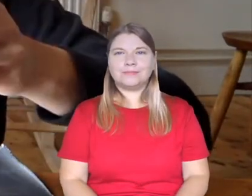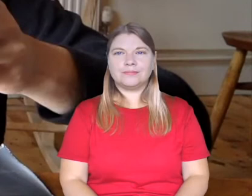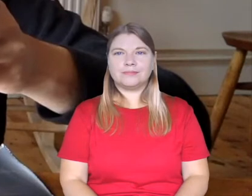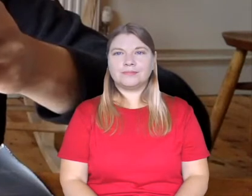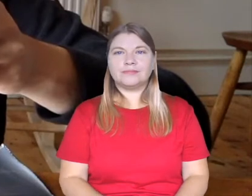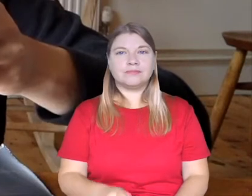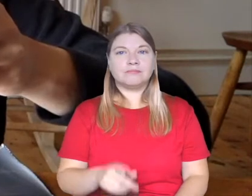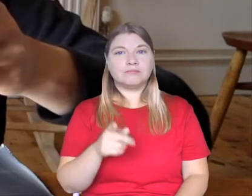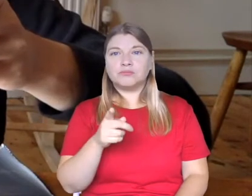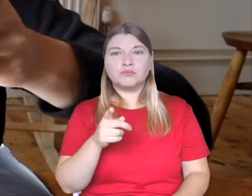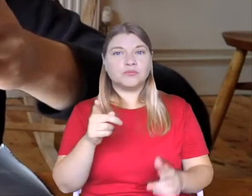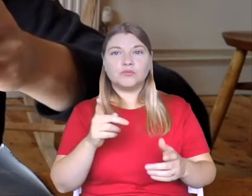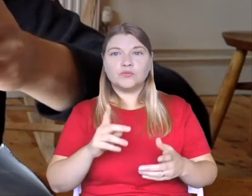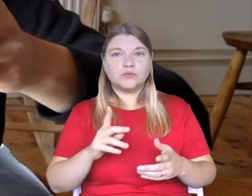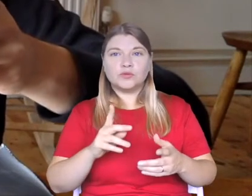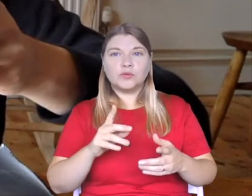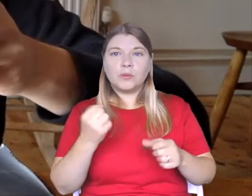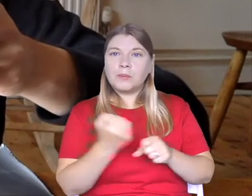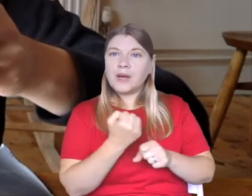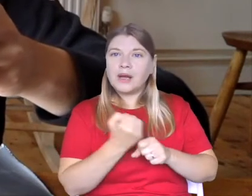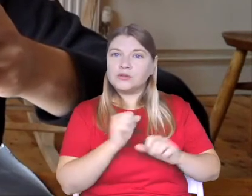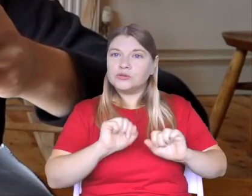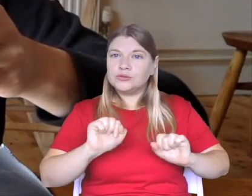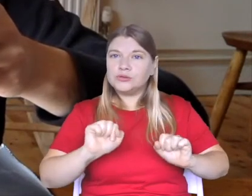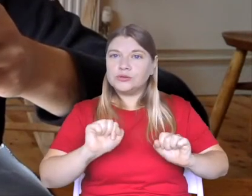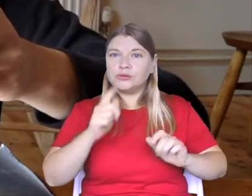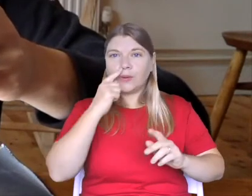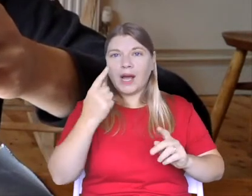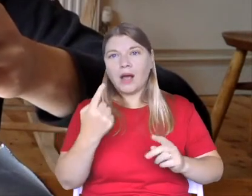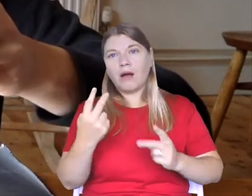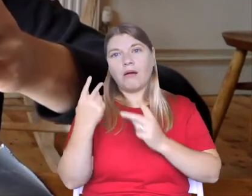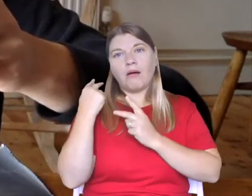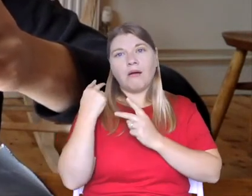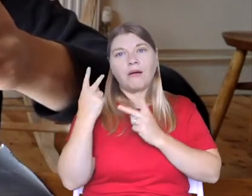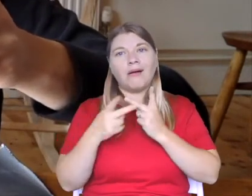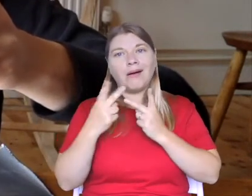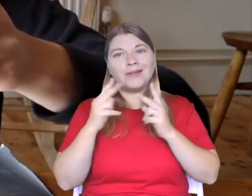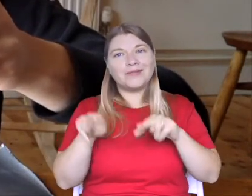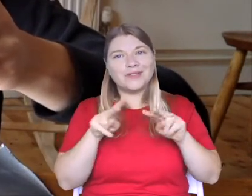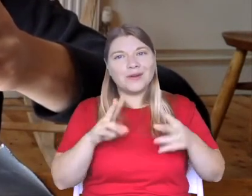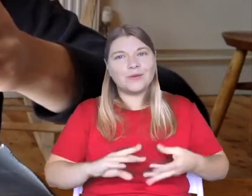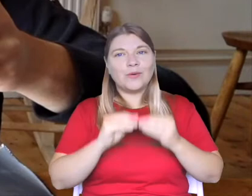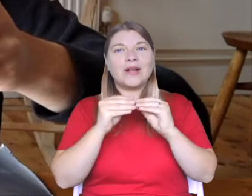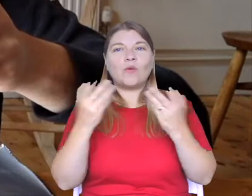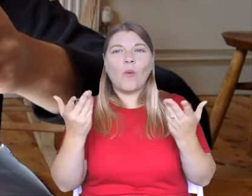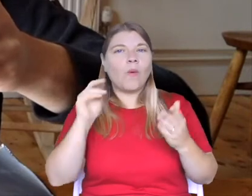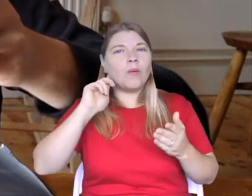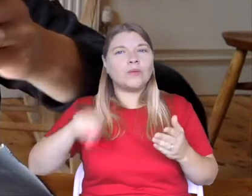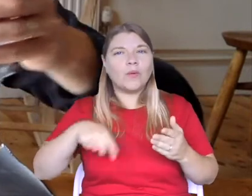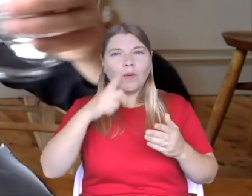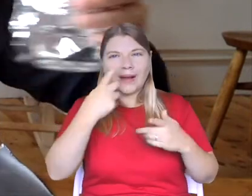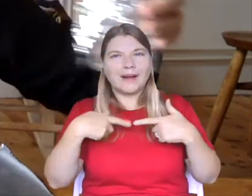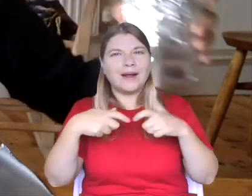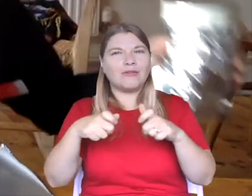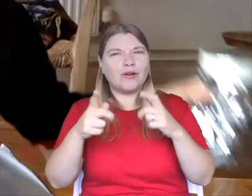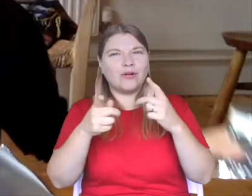If you haven't made these yet, you can go back to that session and make them, or you can carry on with just the other items.